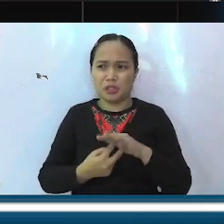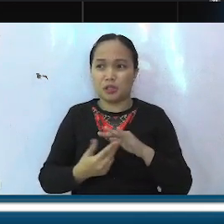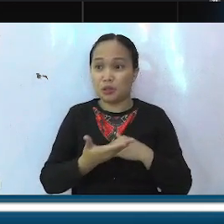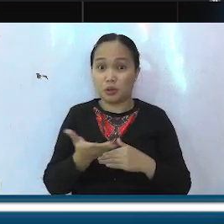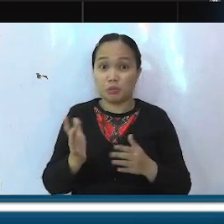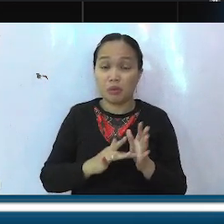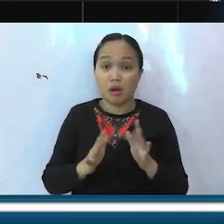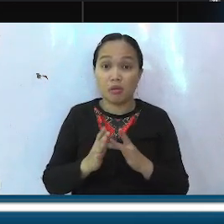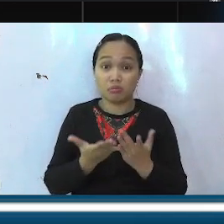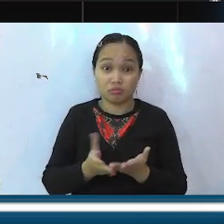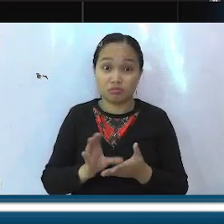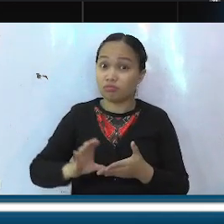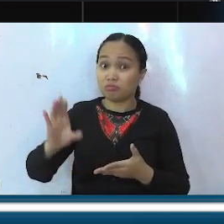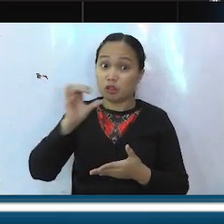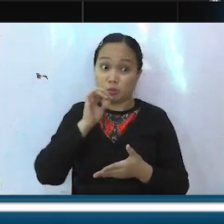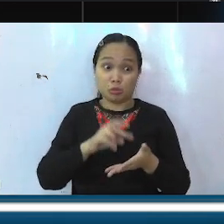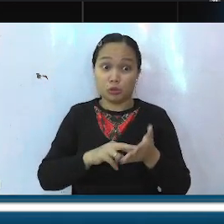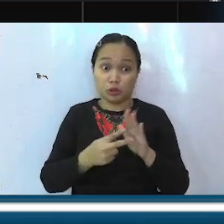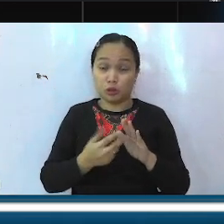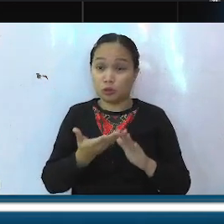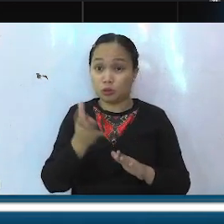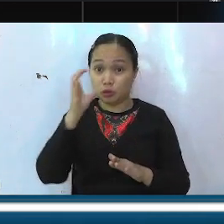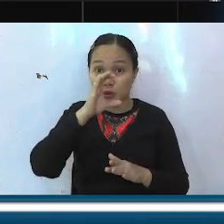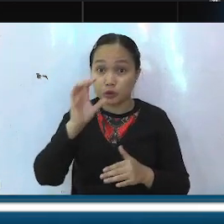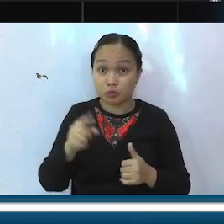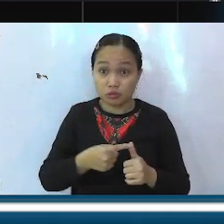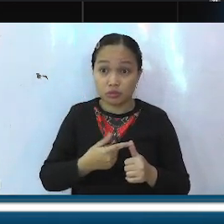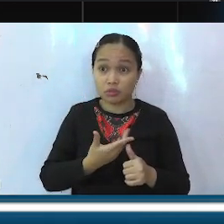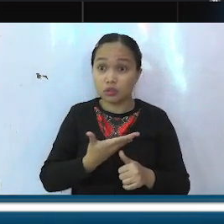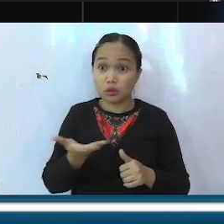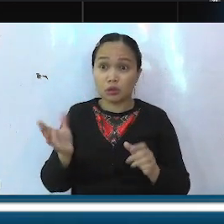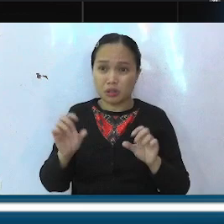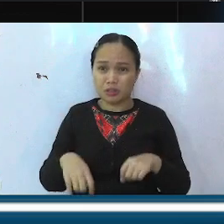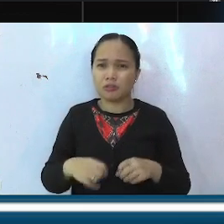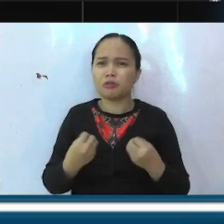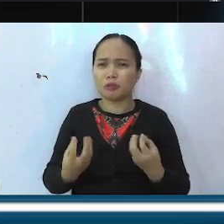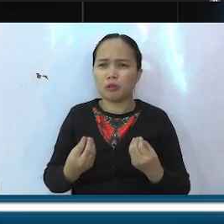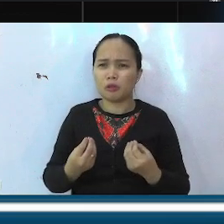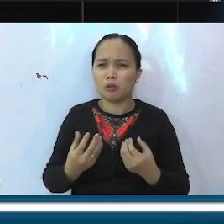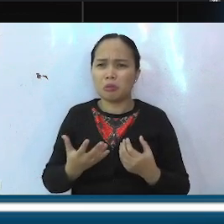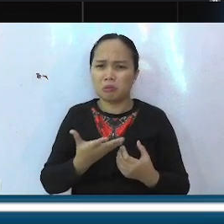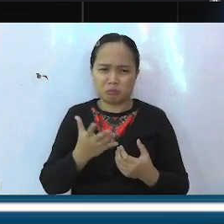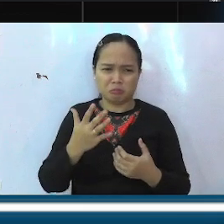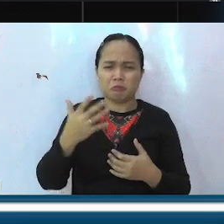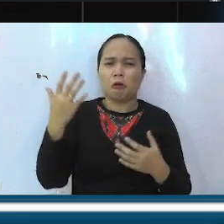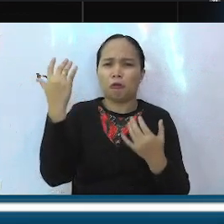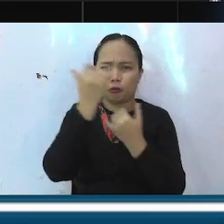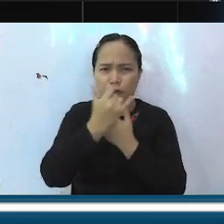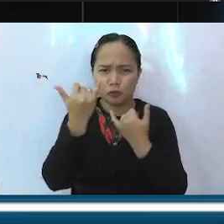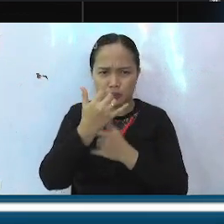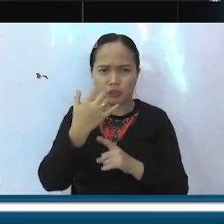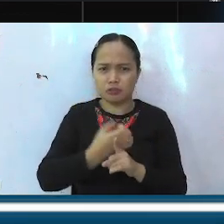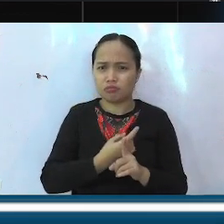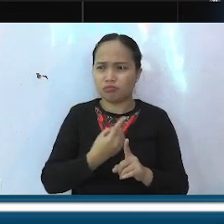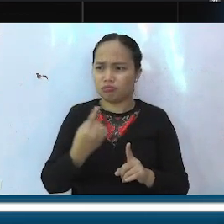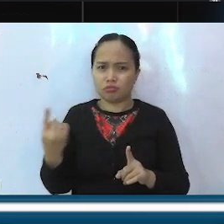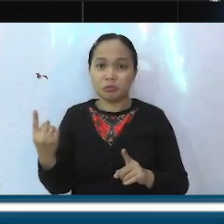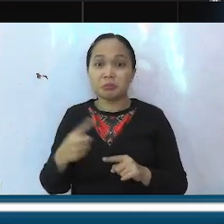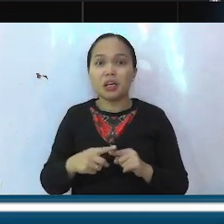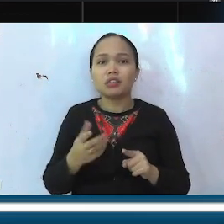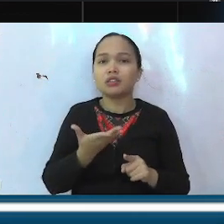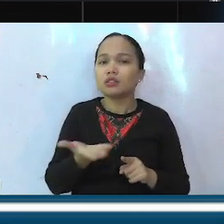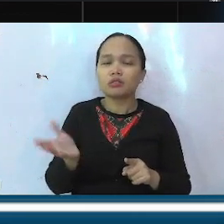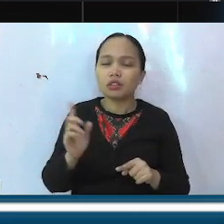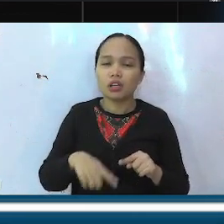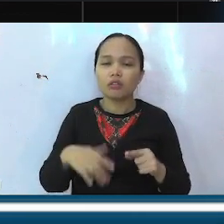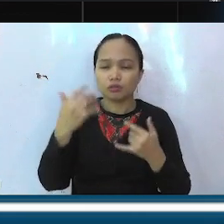seeking first the kingdom of God. That's right. You can go through the motions and fool everybody. Yeah. All right? But you can't fool God, and you're not fooling the